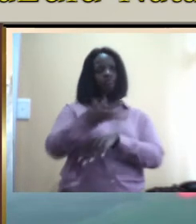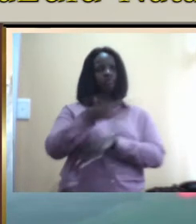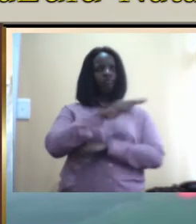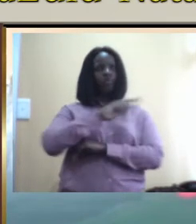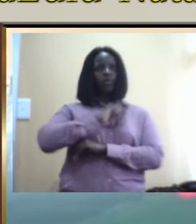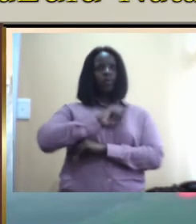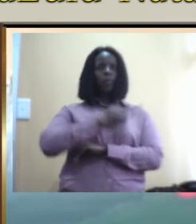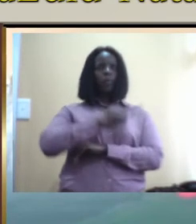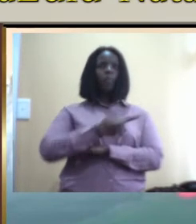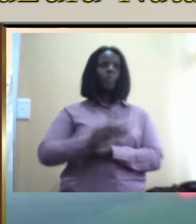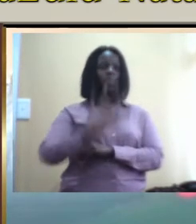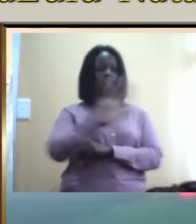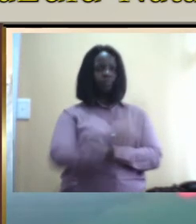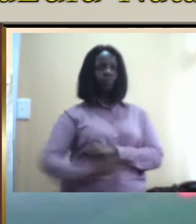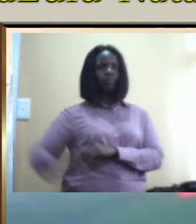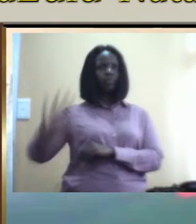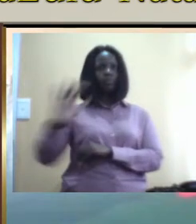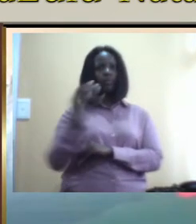KwaZulu-Natal. About